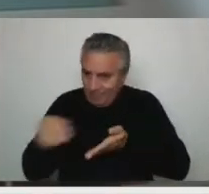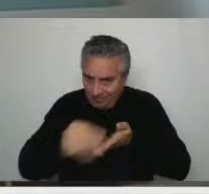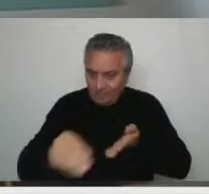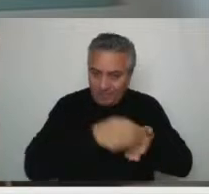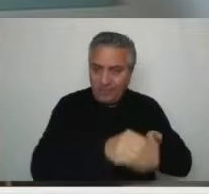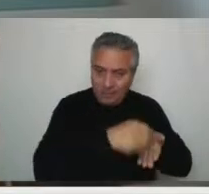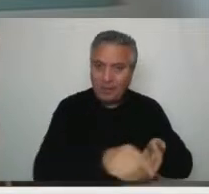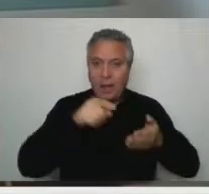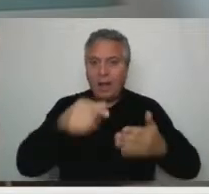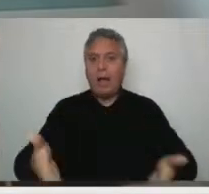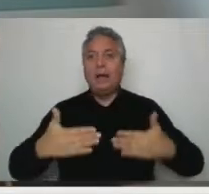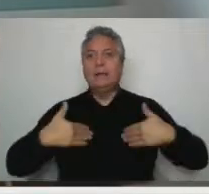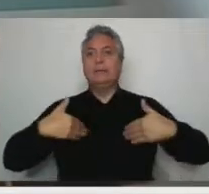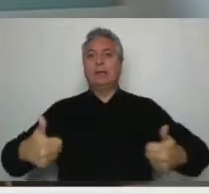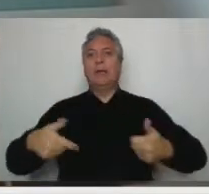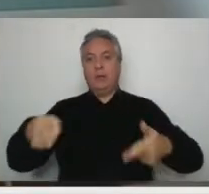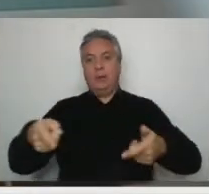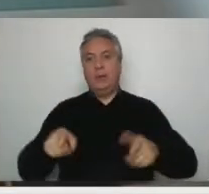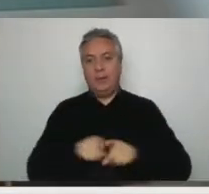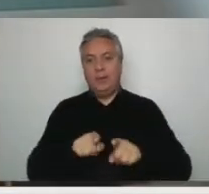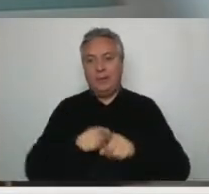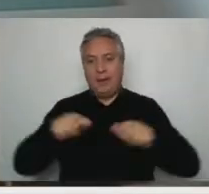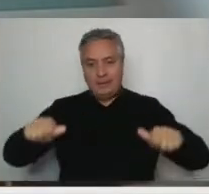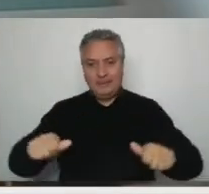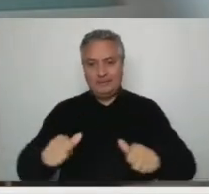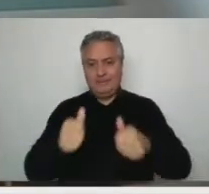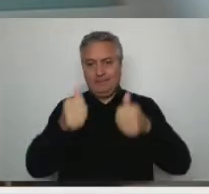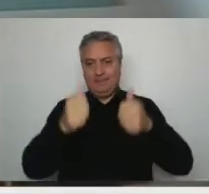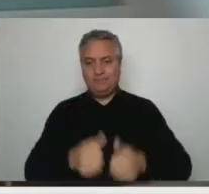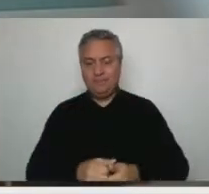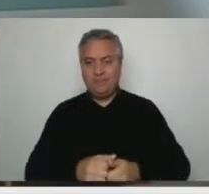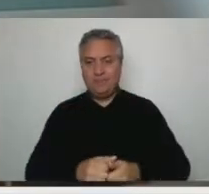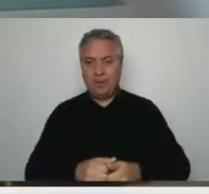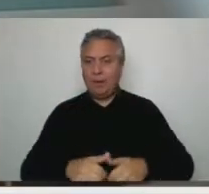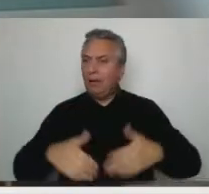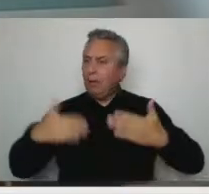argument that, hang on, we're on the same page here.